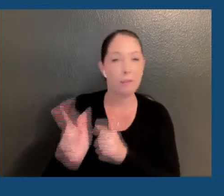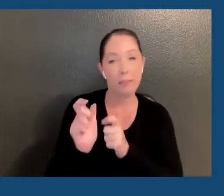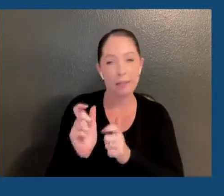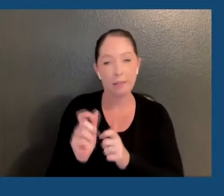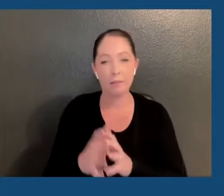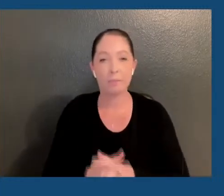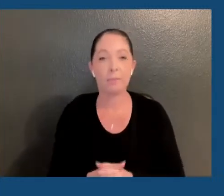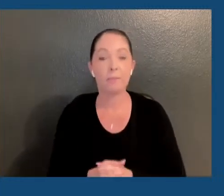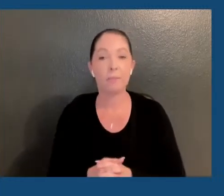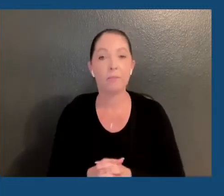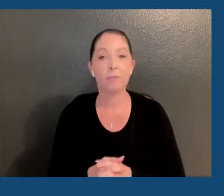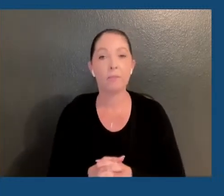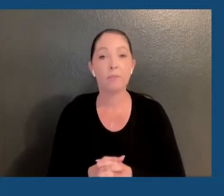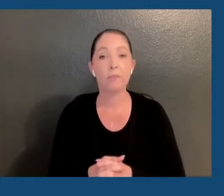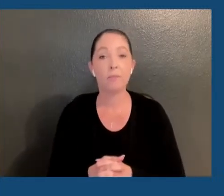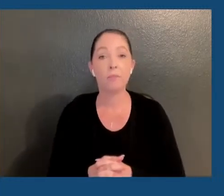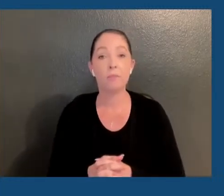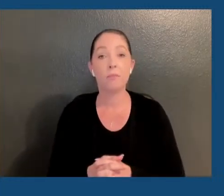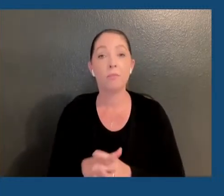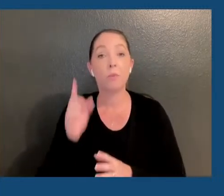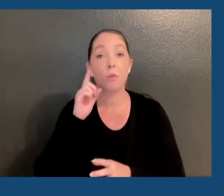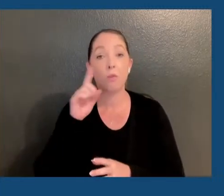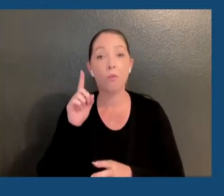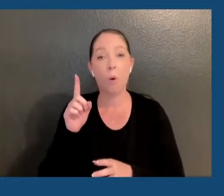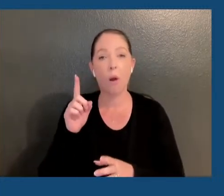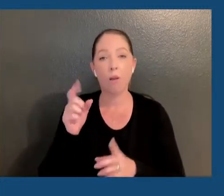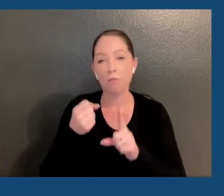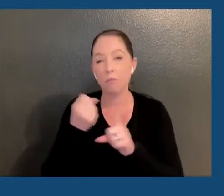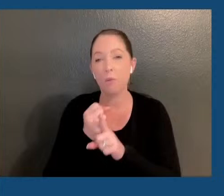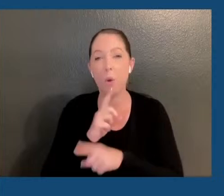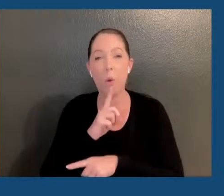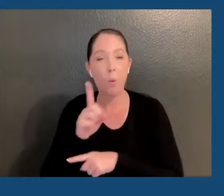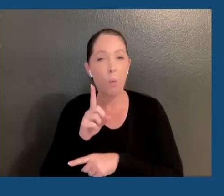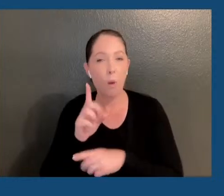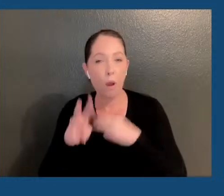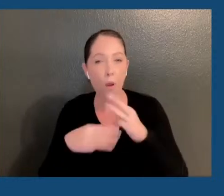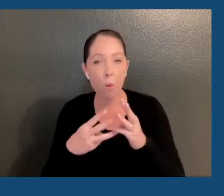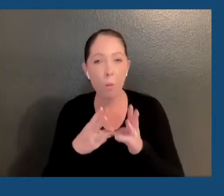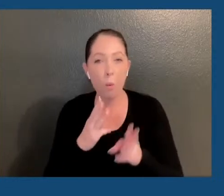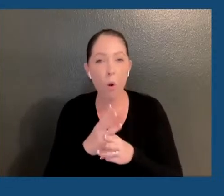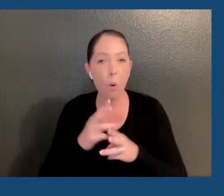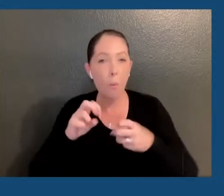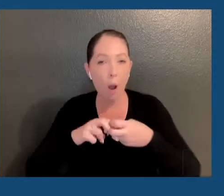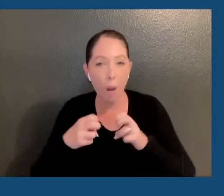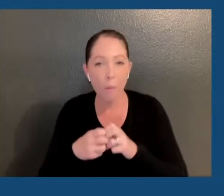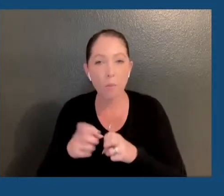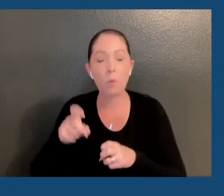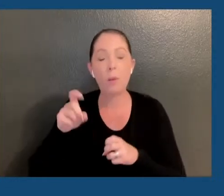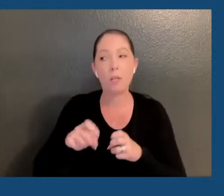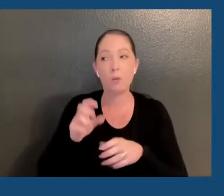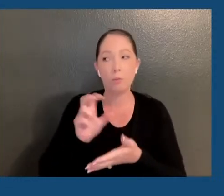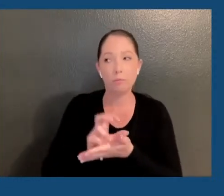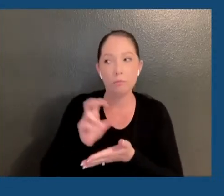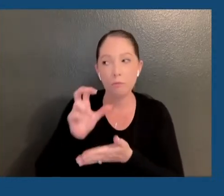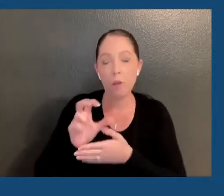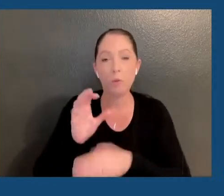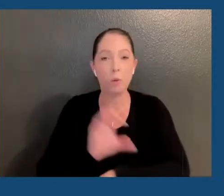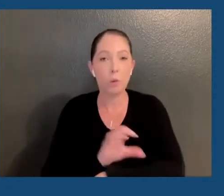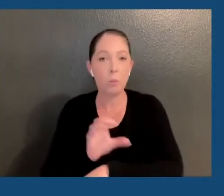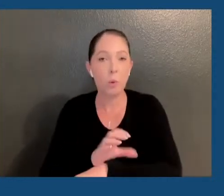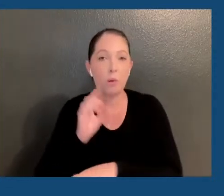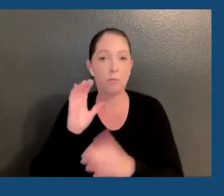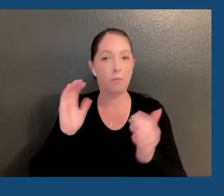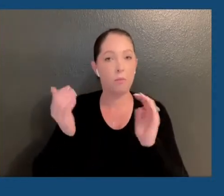For us to hit real-world problems, we really need to invest in a computing that is comparable to what